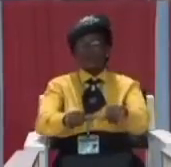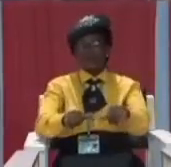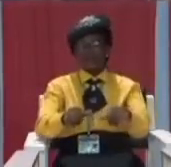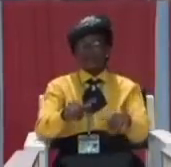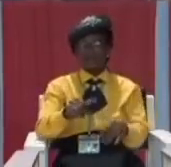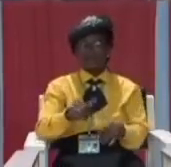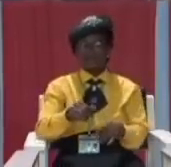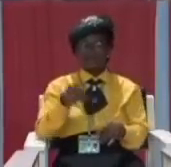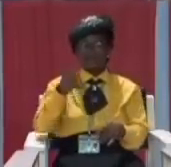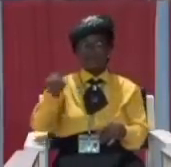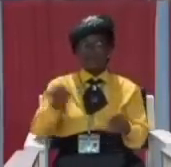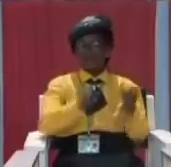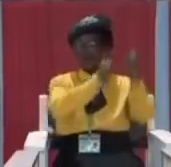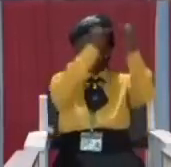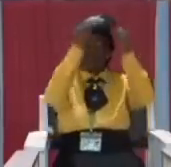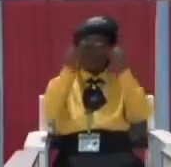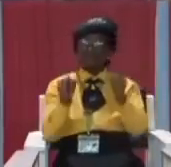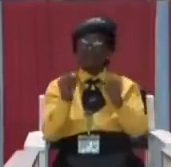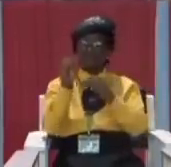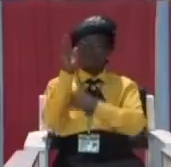The Almighty God said